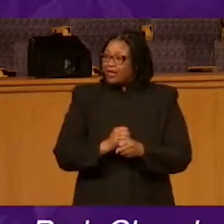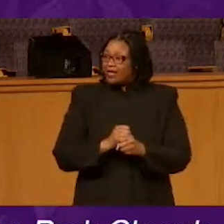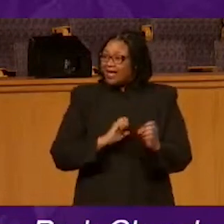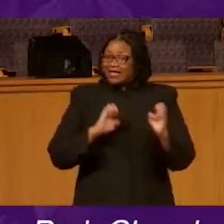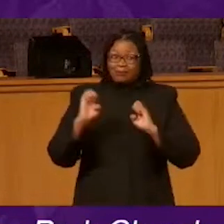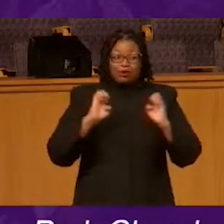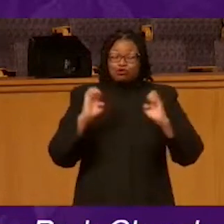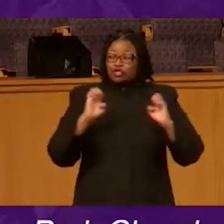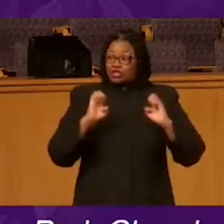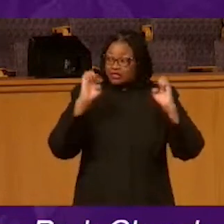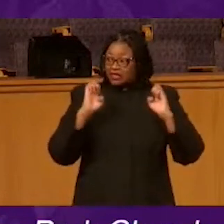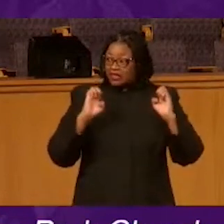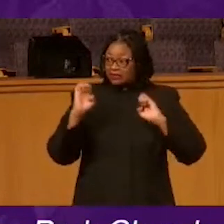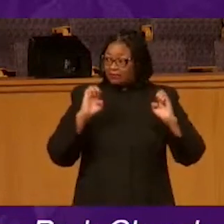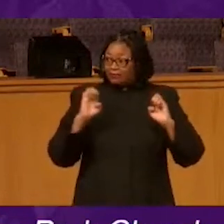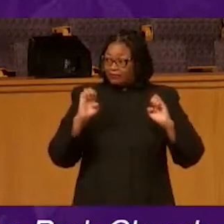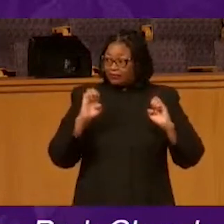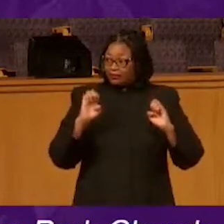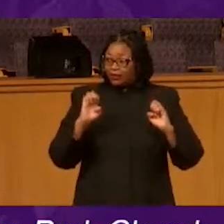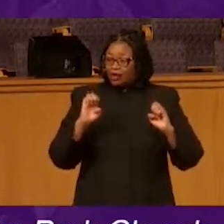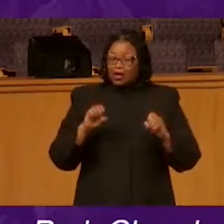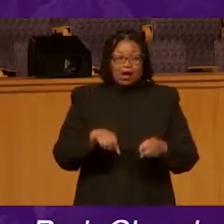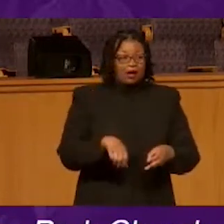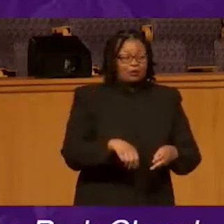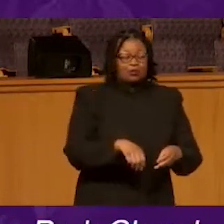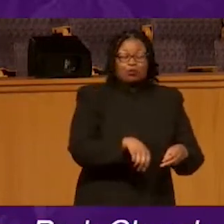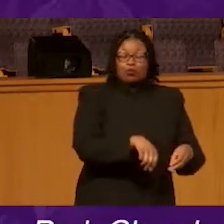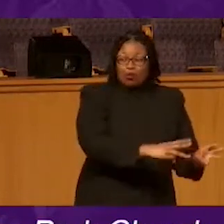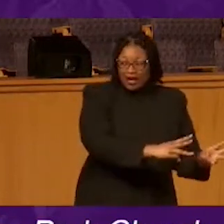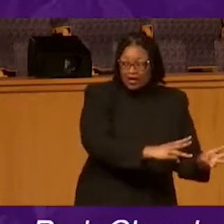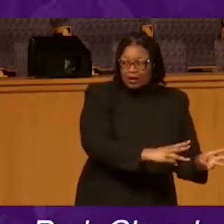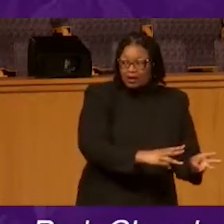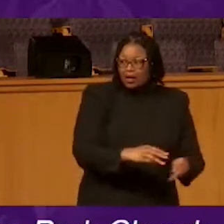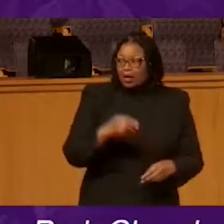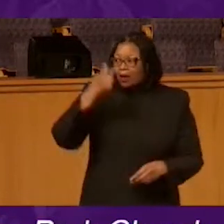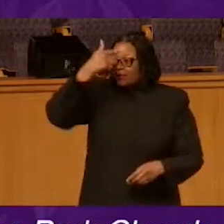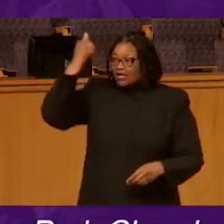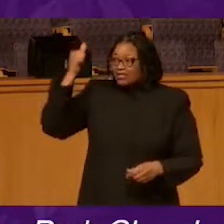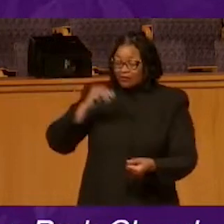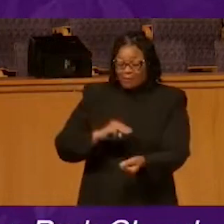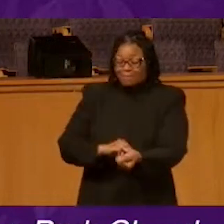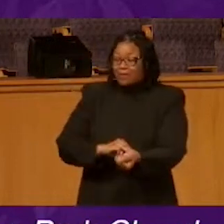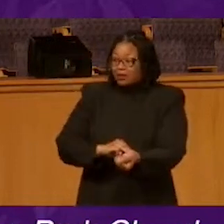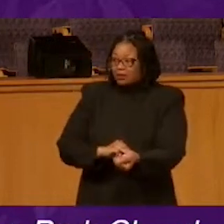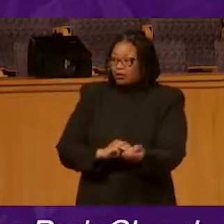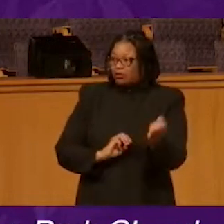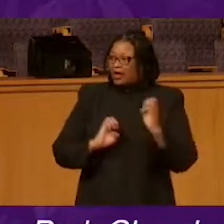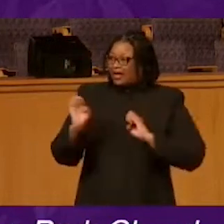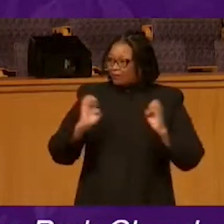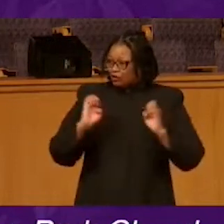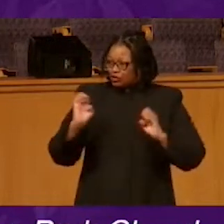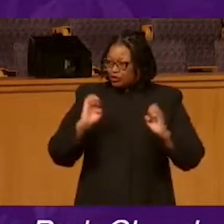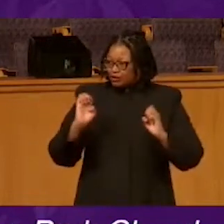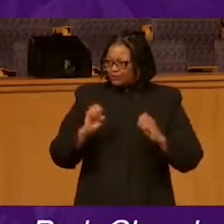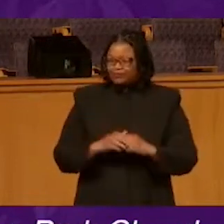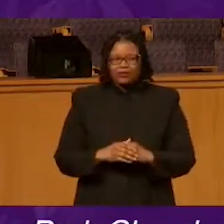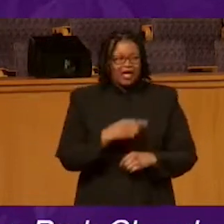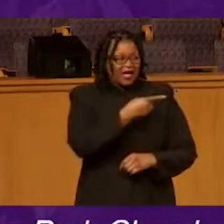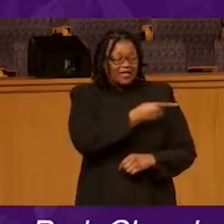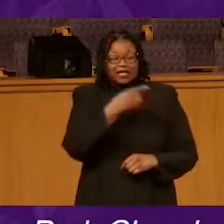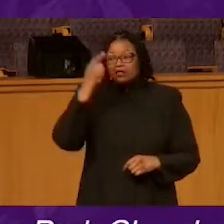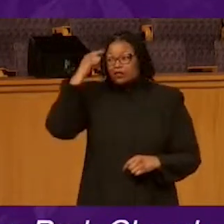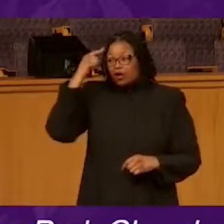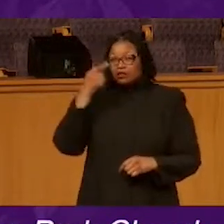diversion to Madrid because of a medical emergency. And I just thought to